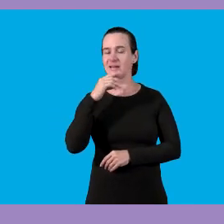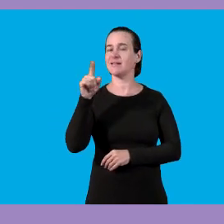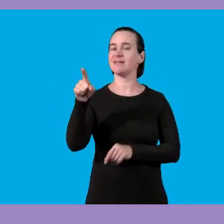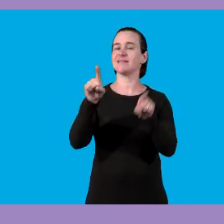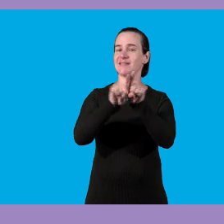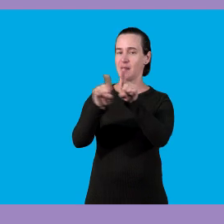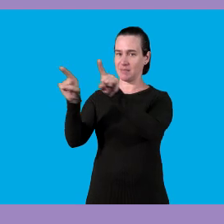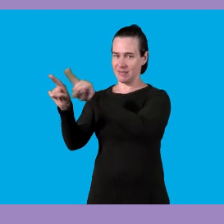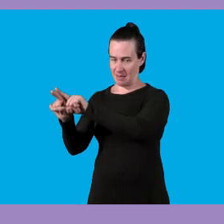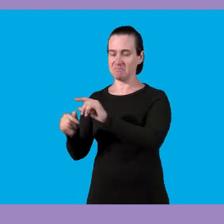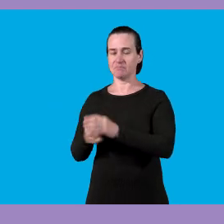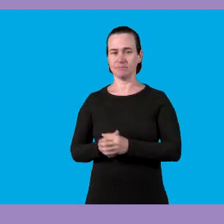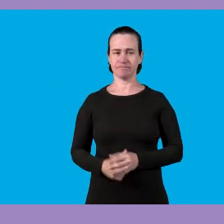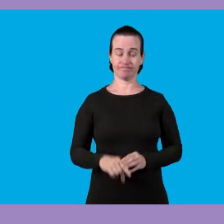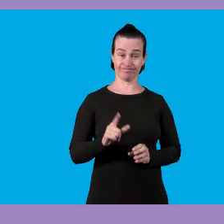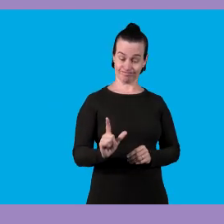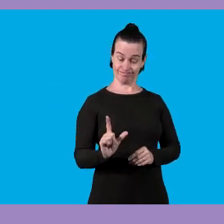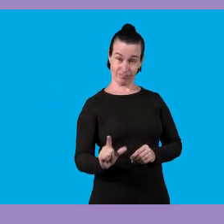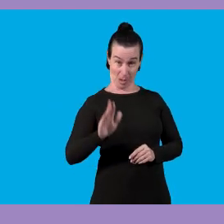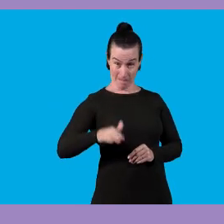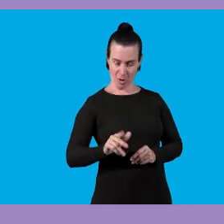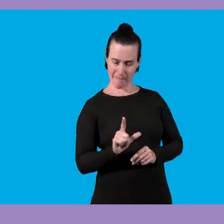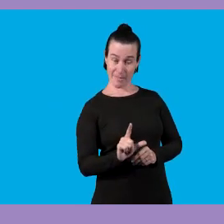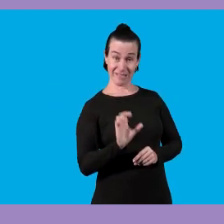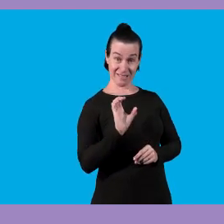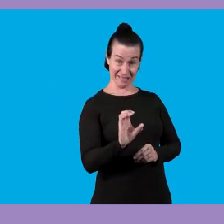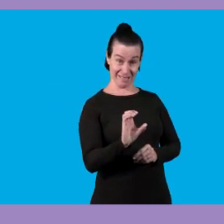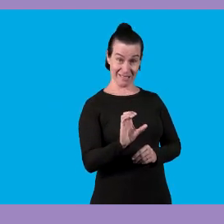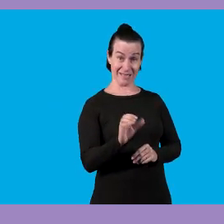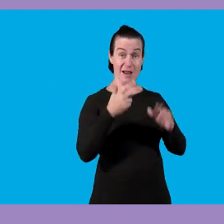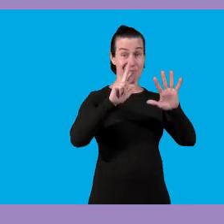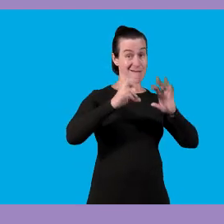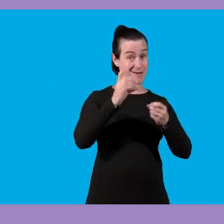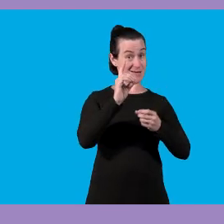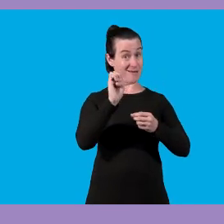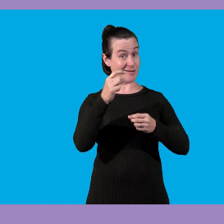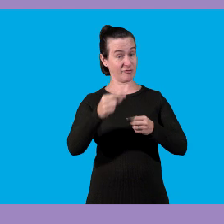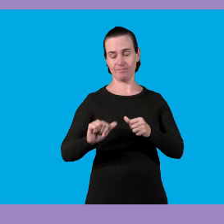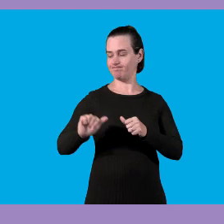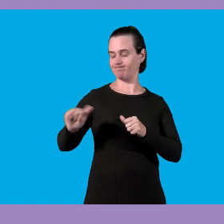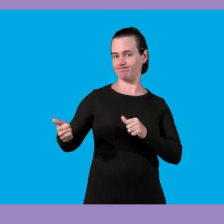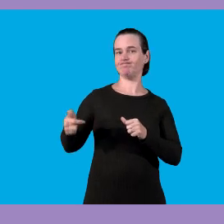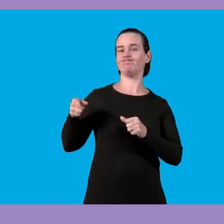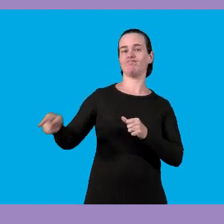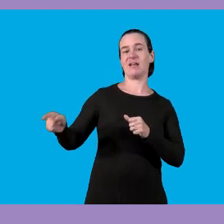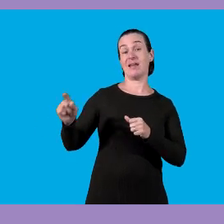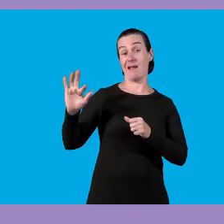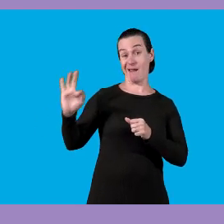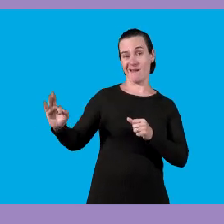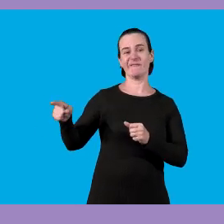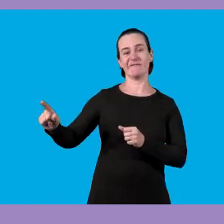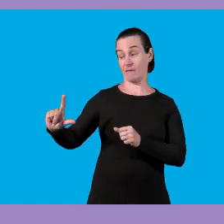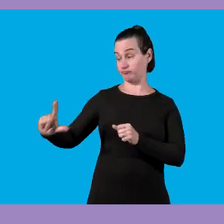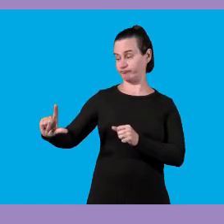which equals to 65 degrees. And we notice then again that there is angle 80 degrees and angle